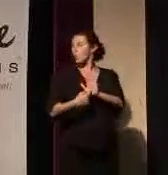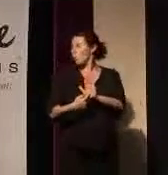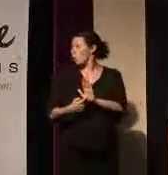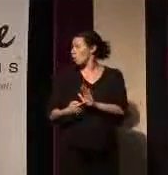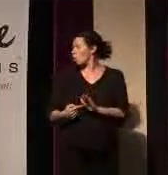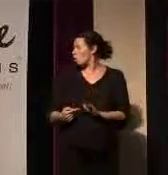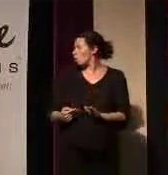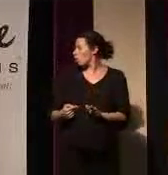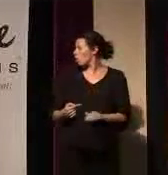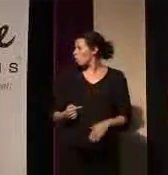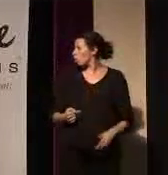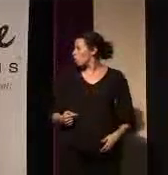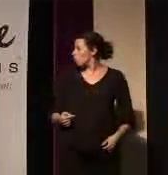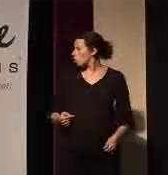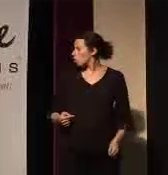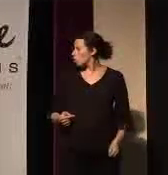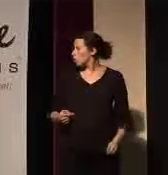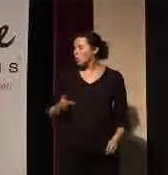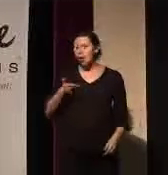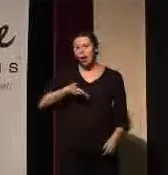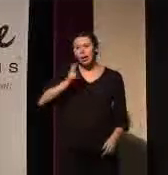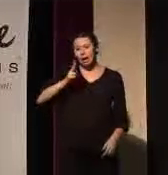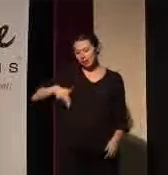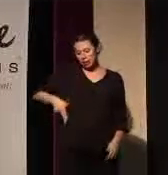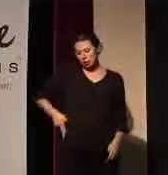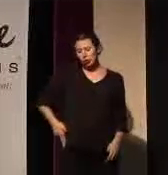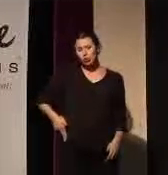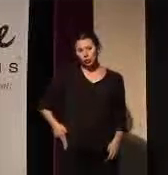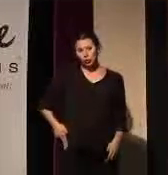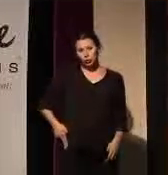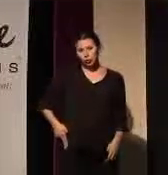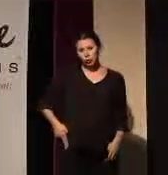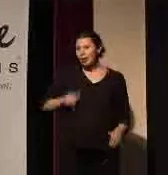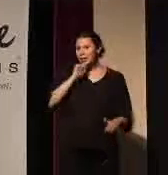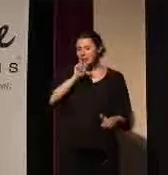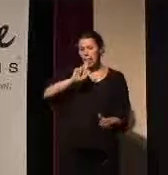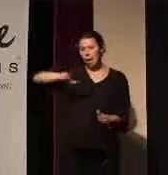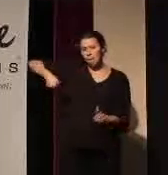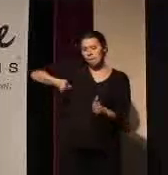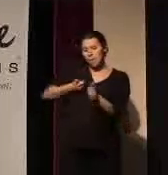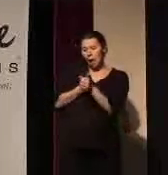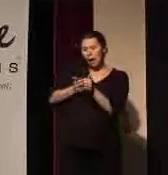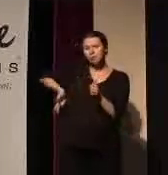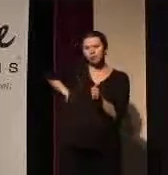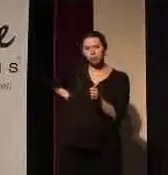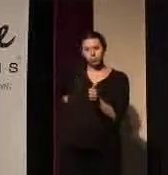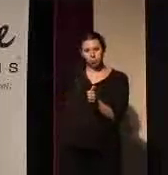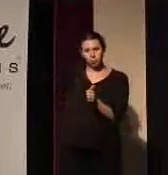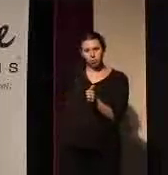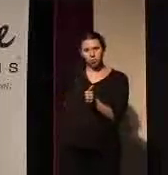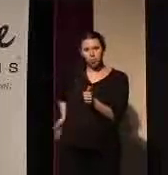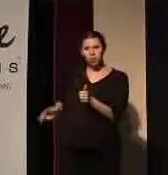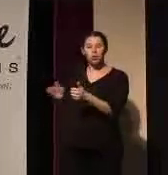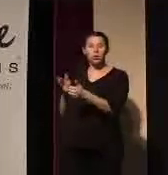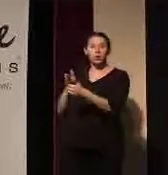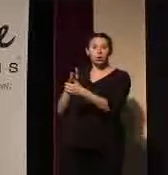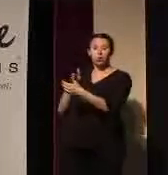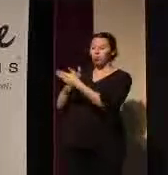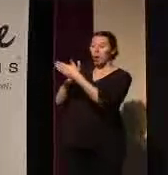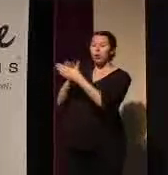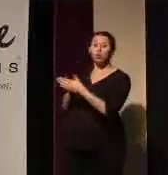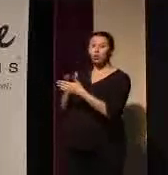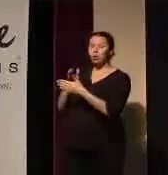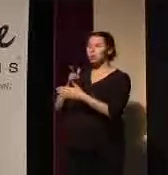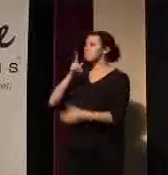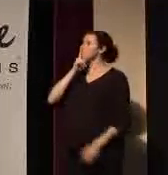this. They were demonstrating the gun was holstered in the front. And the prosecutors were not objecting. So